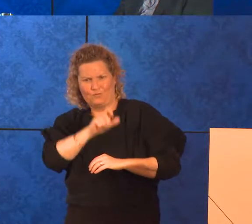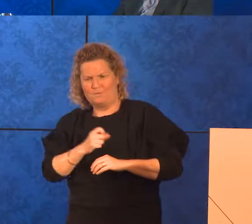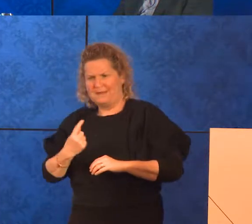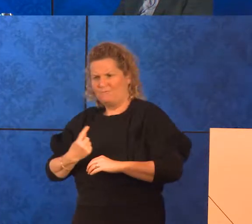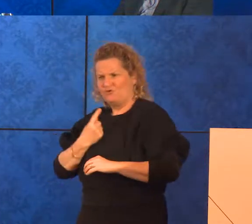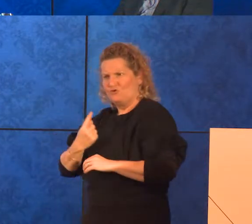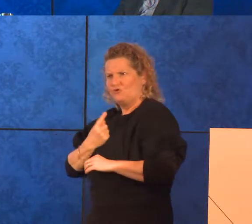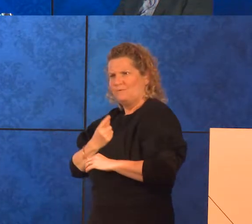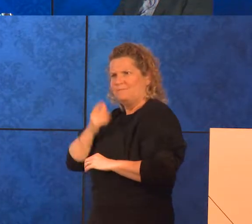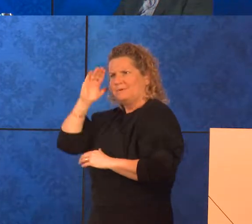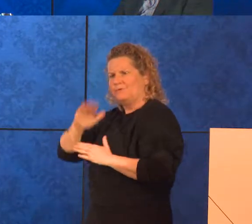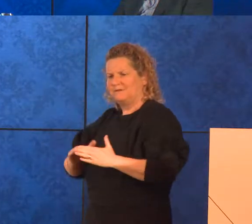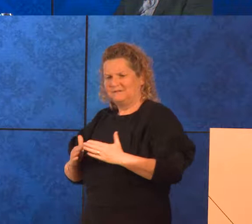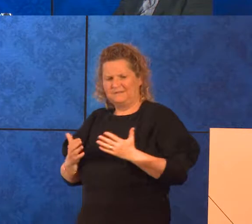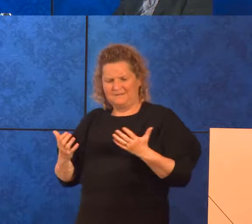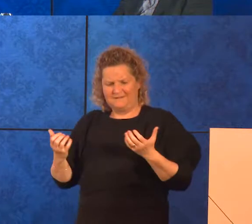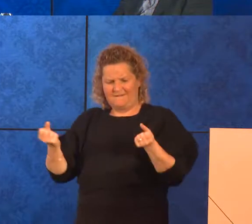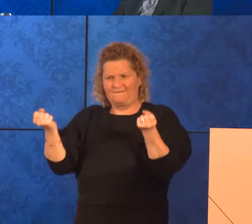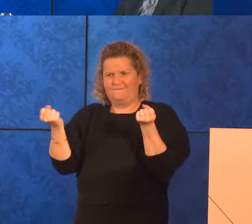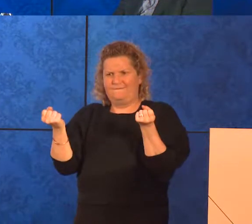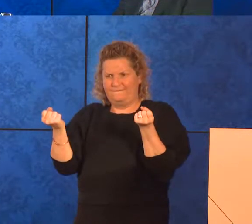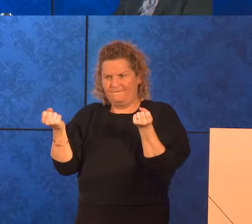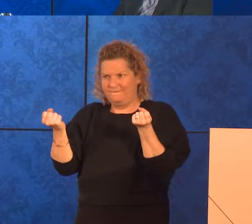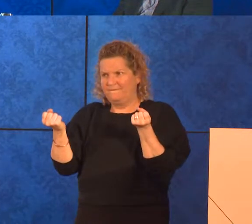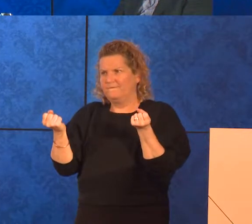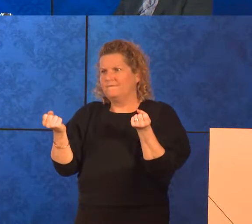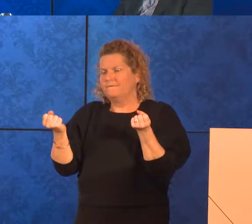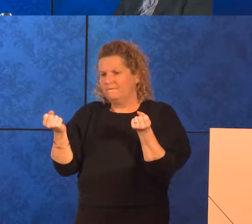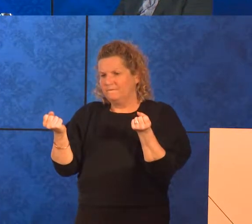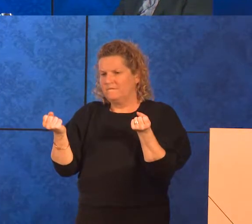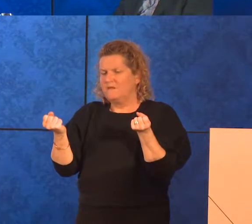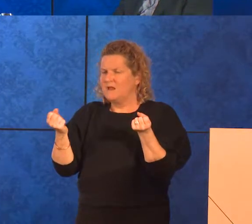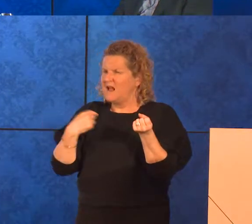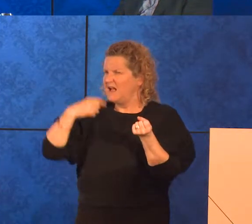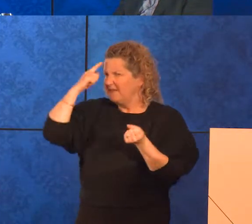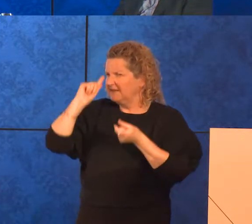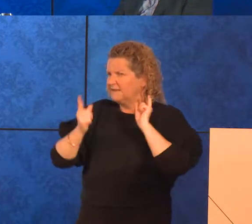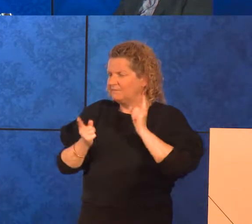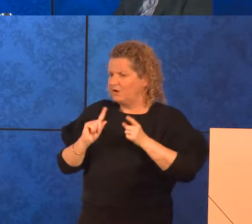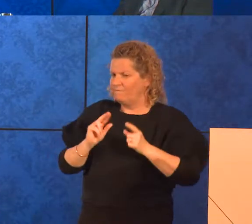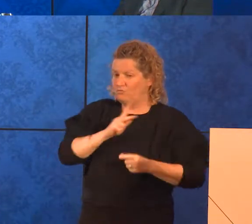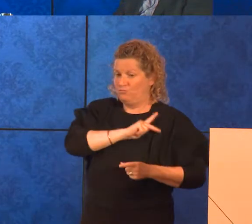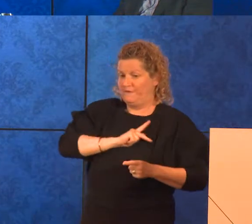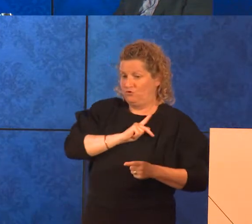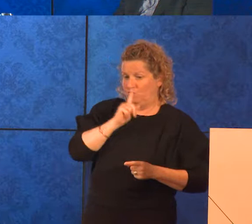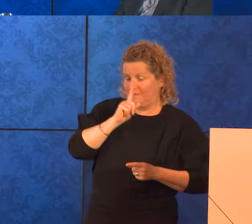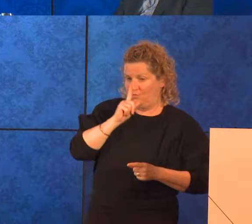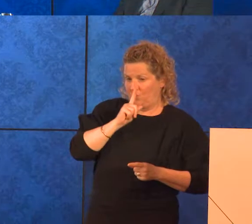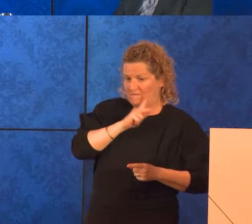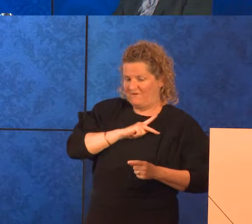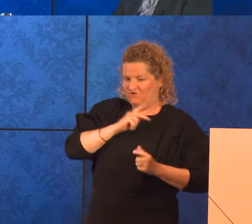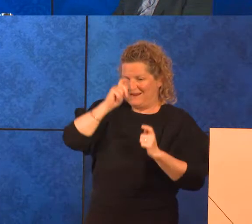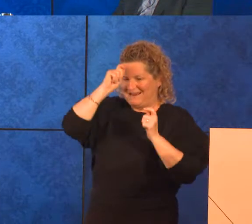experience. Yes. Sometimes I think for people who are in professional roles, it can be hard to take that professional hat